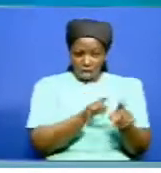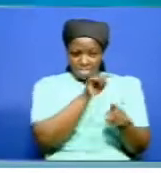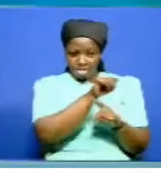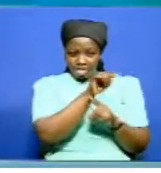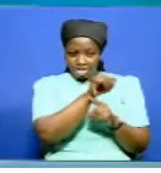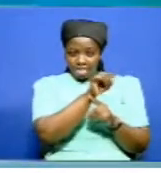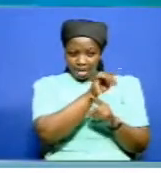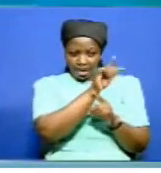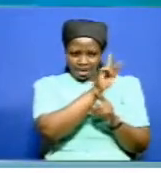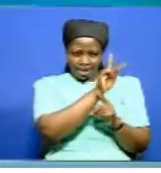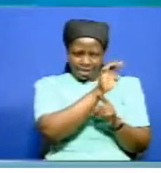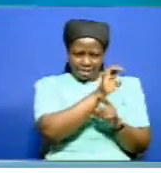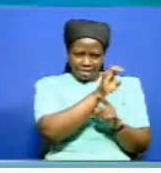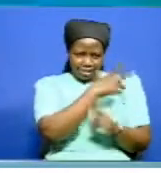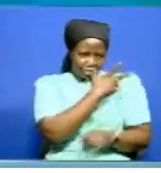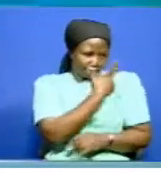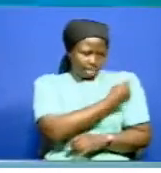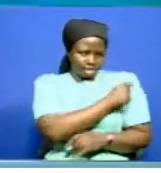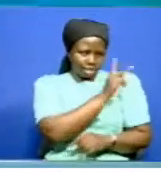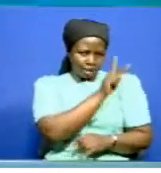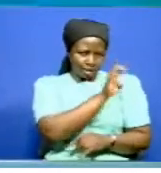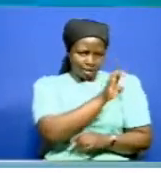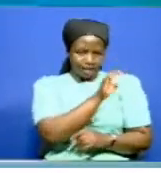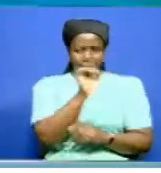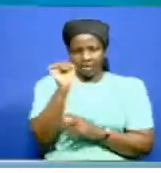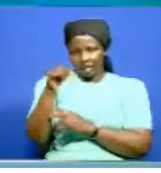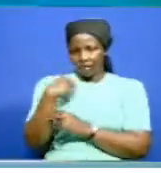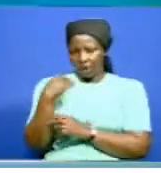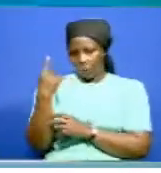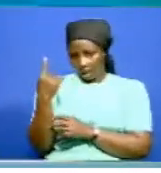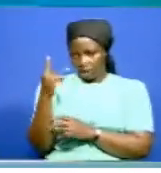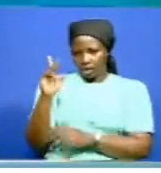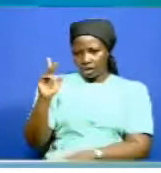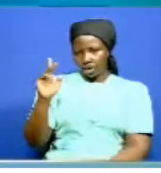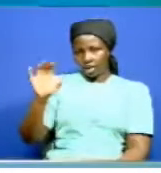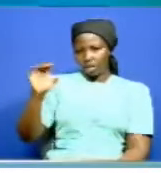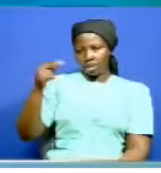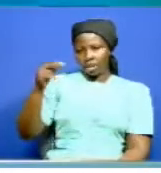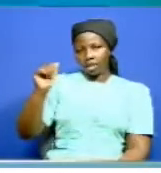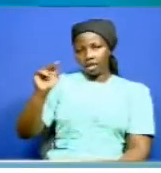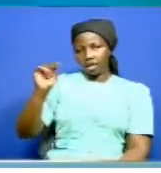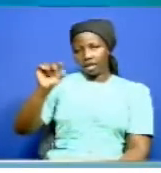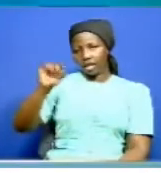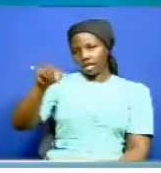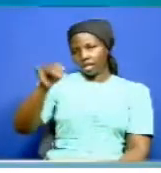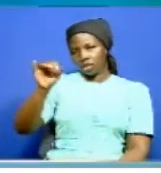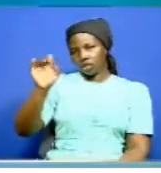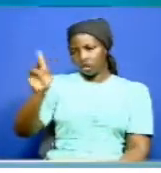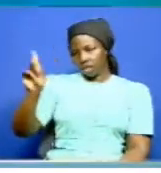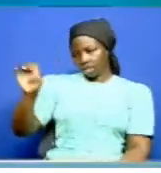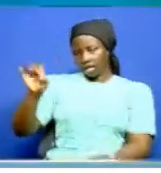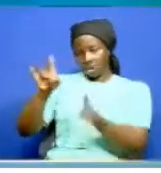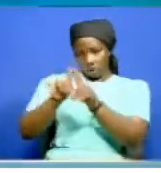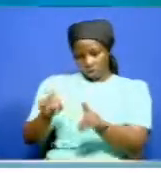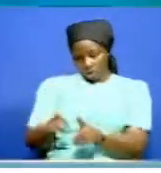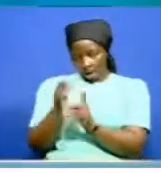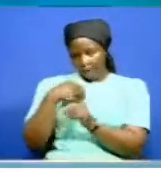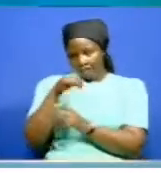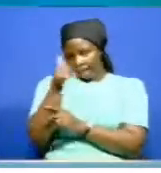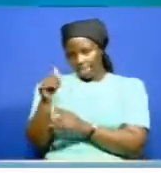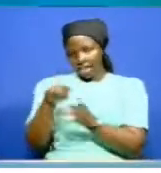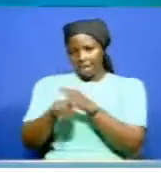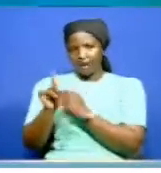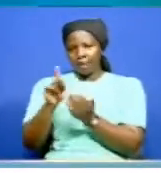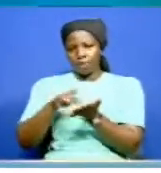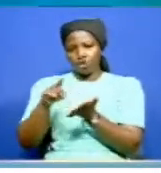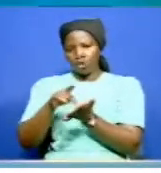KE. Yeah, so there's the one in Chanjo KE, but there's also the Pharmacy and Poisons Board. So this data from both the Chanjo